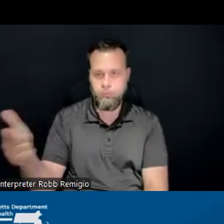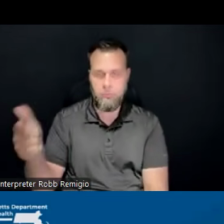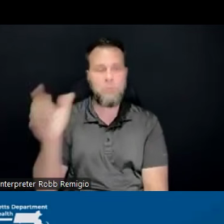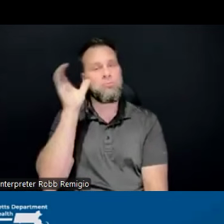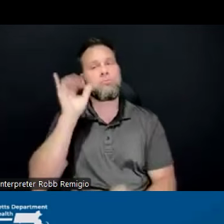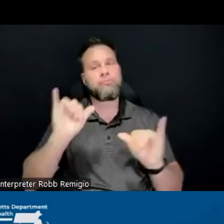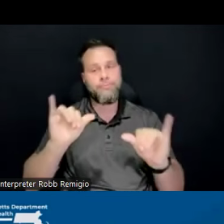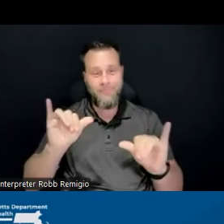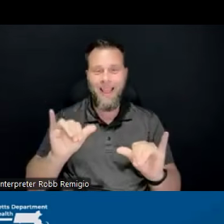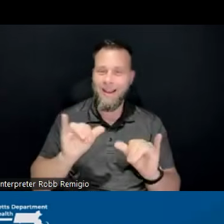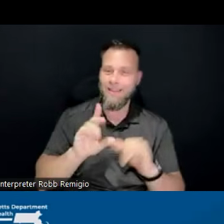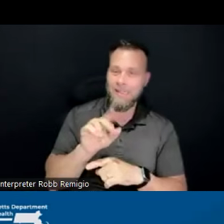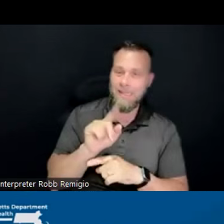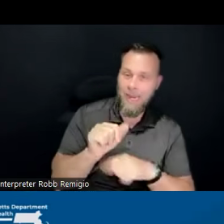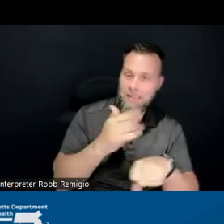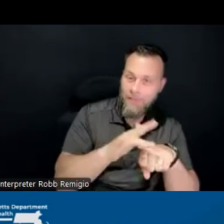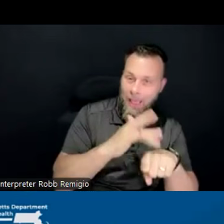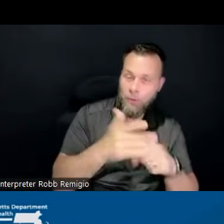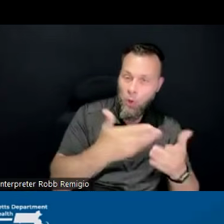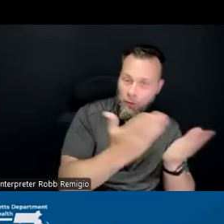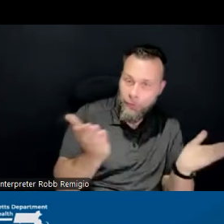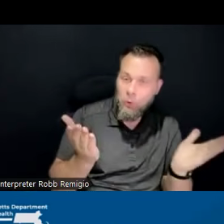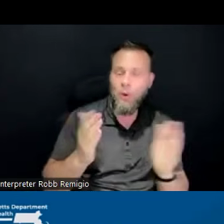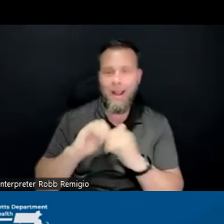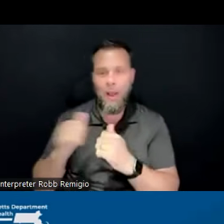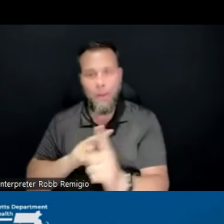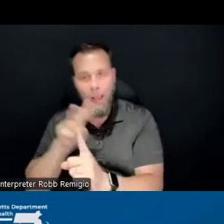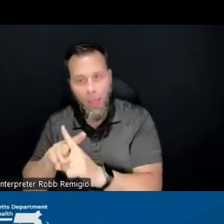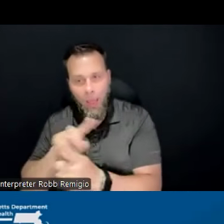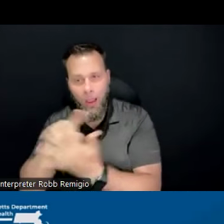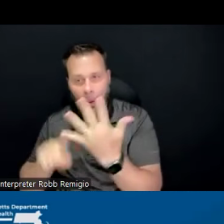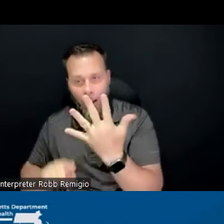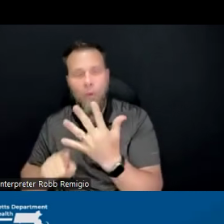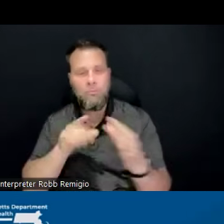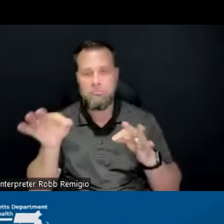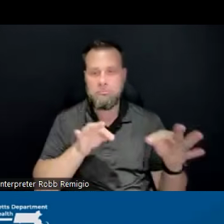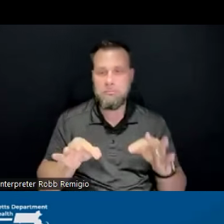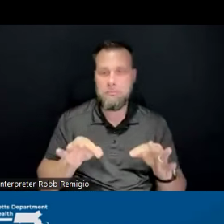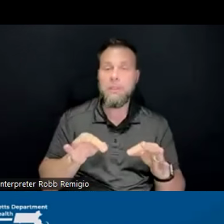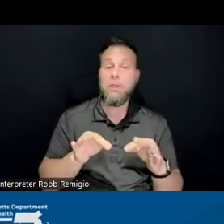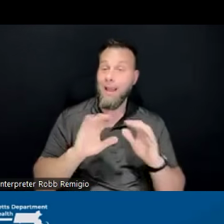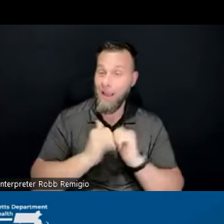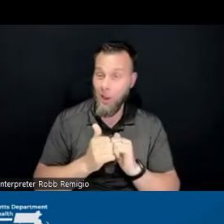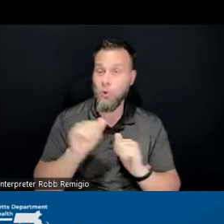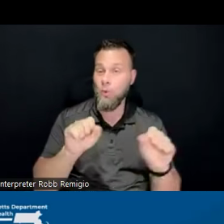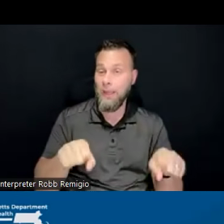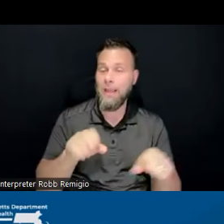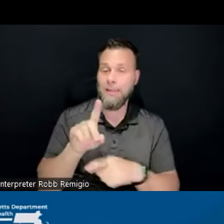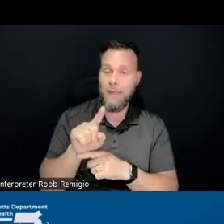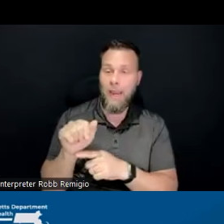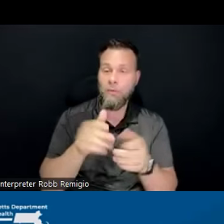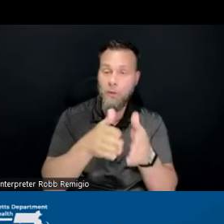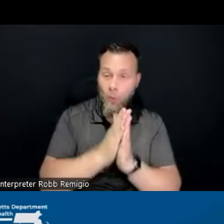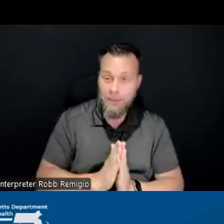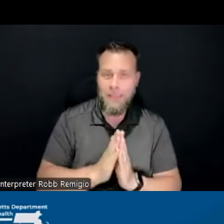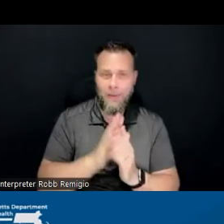use of data is available to all of you through the ability to make a data request where you can get customized CHEI